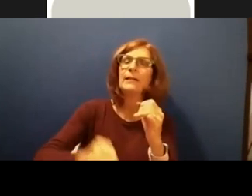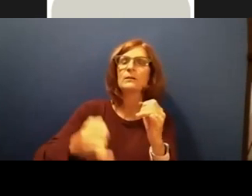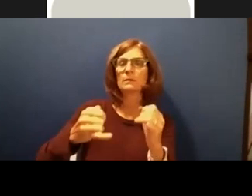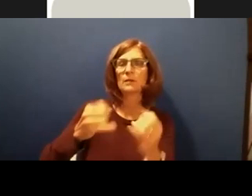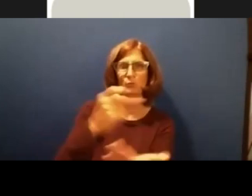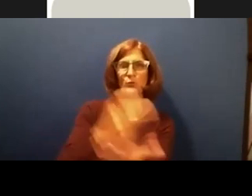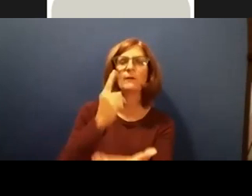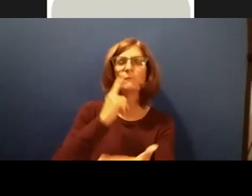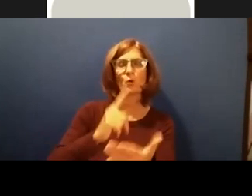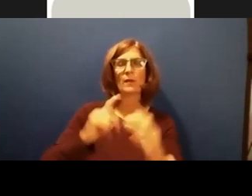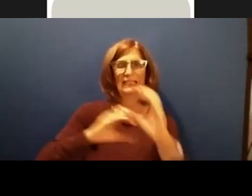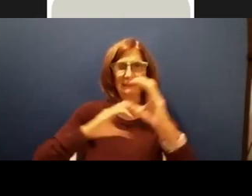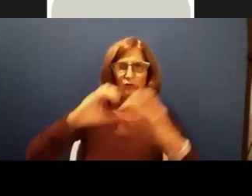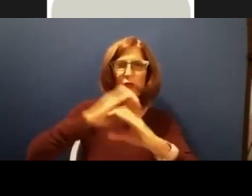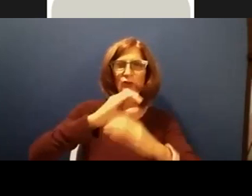drawings. Okay.